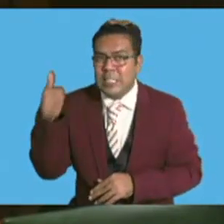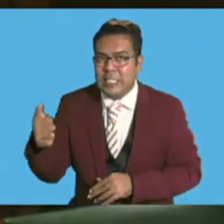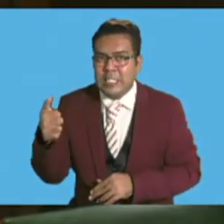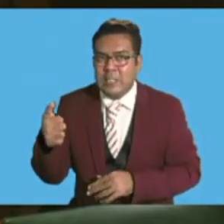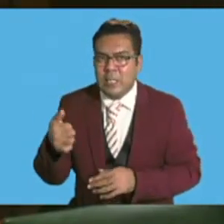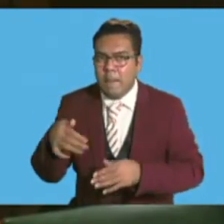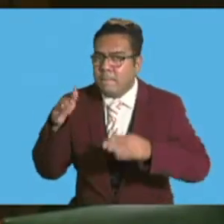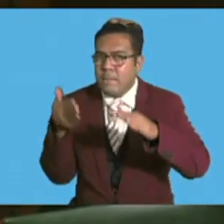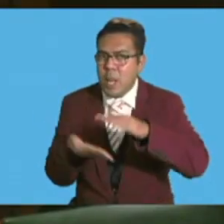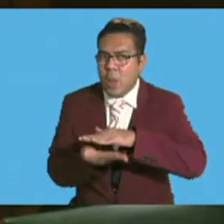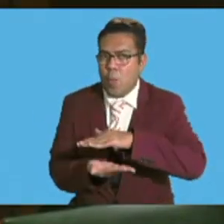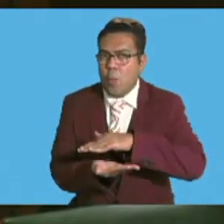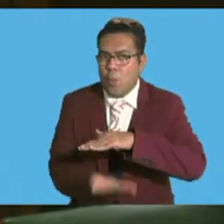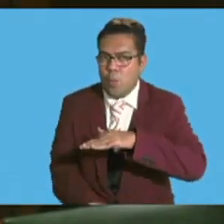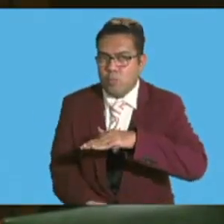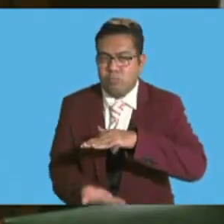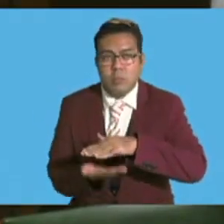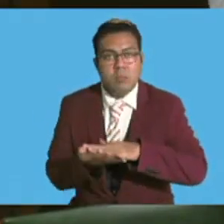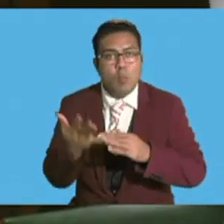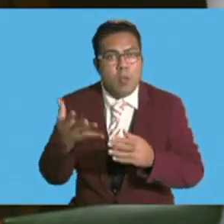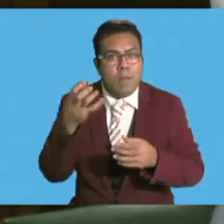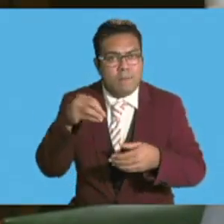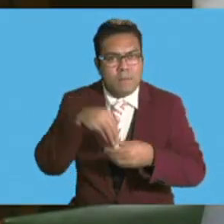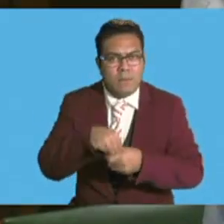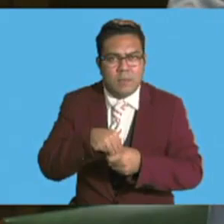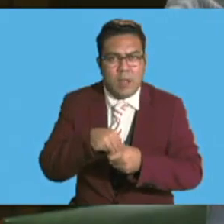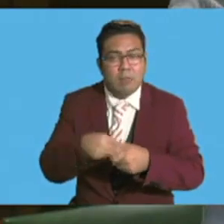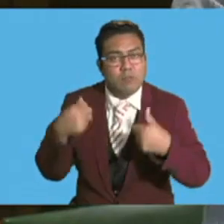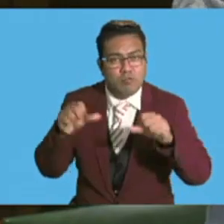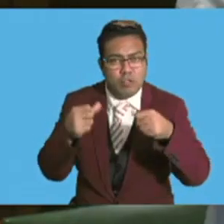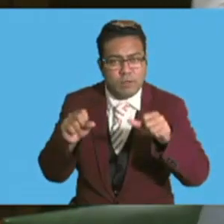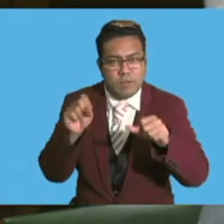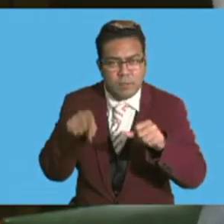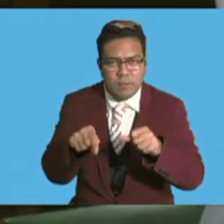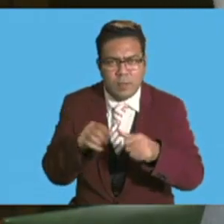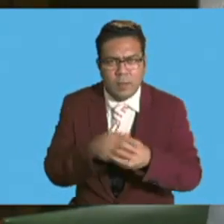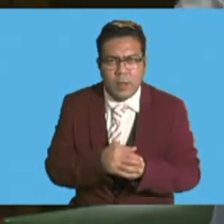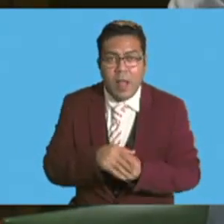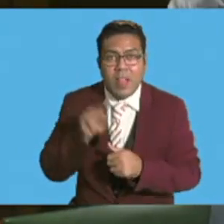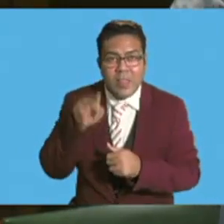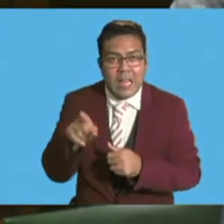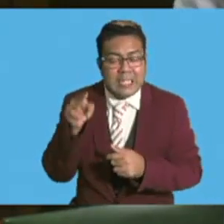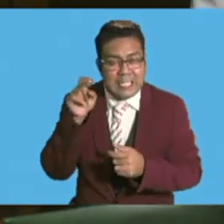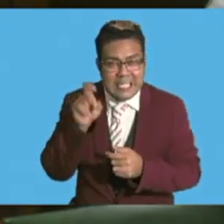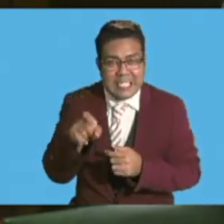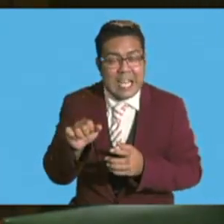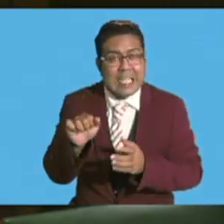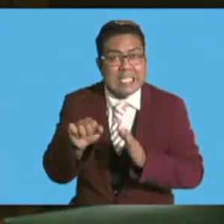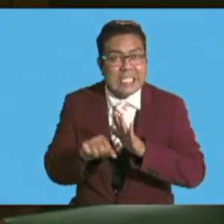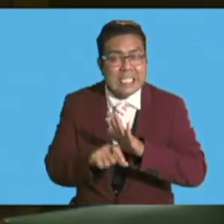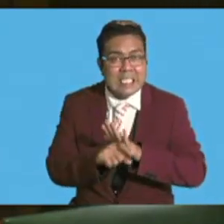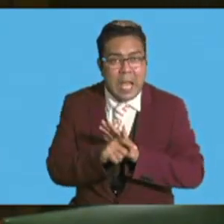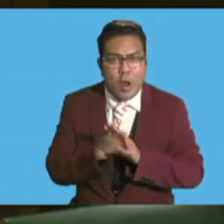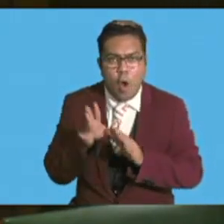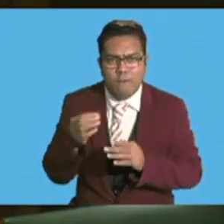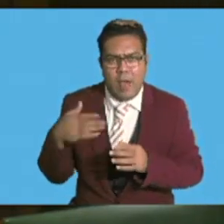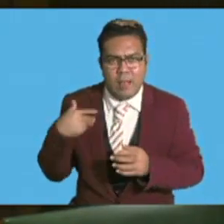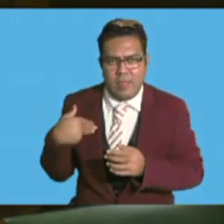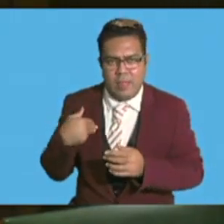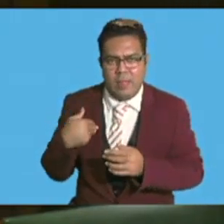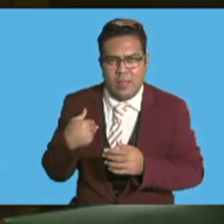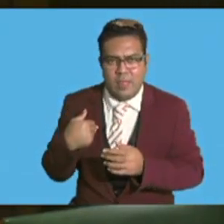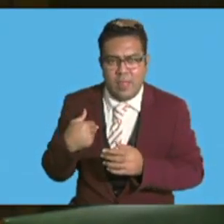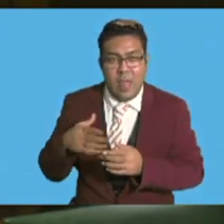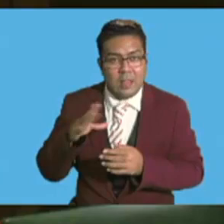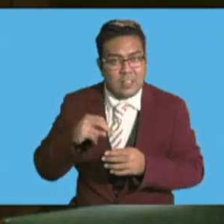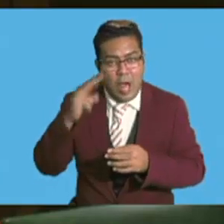target. We've achieved those targets even before the approved time. That is a sign of health. That is a sign that